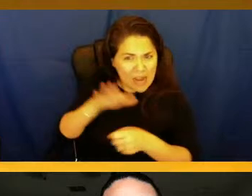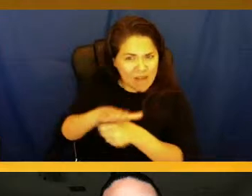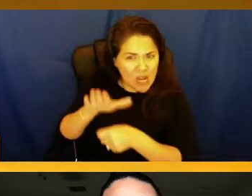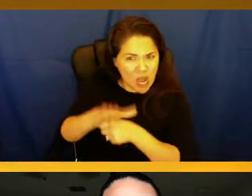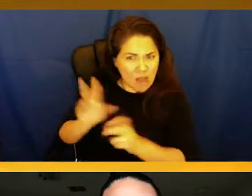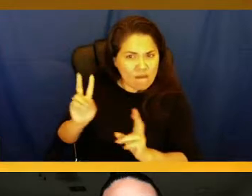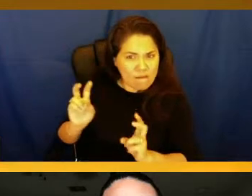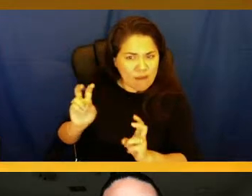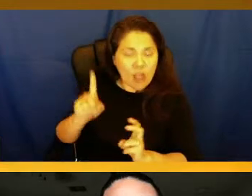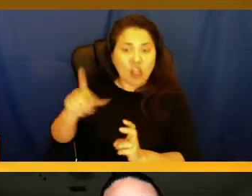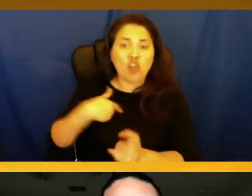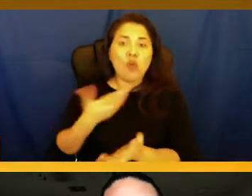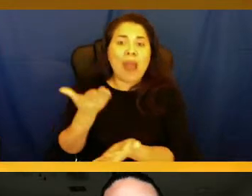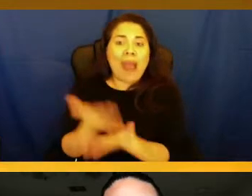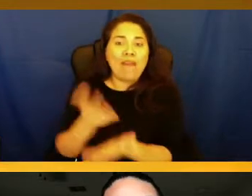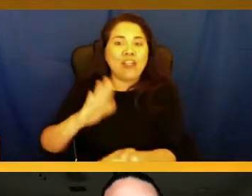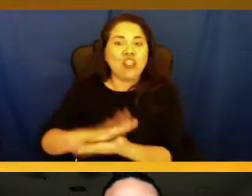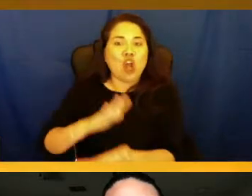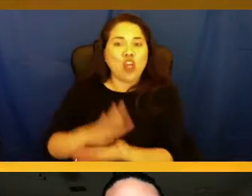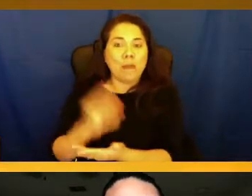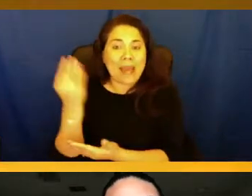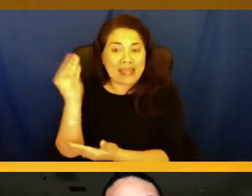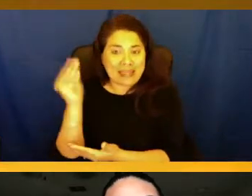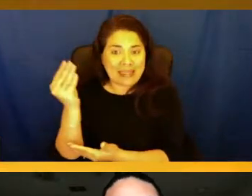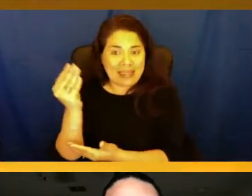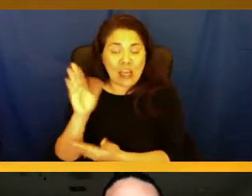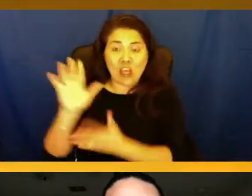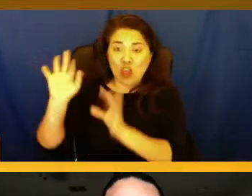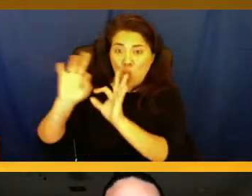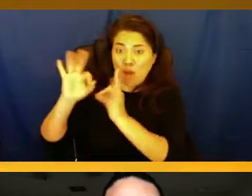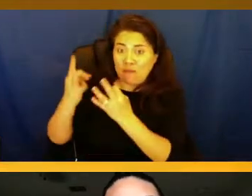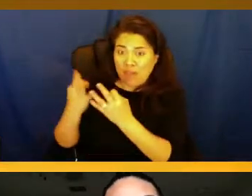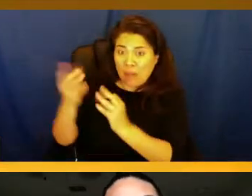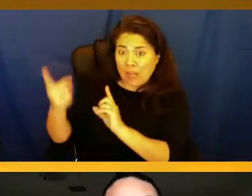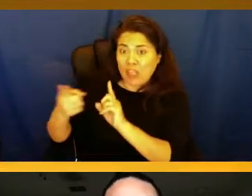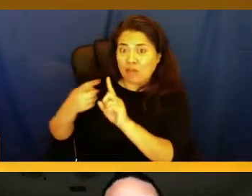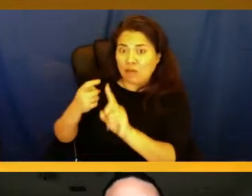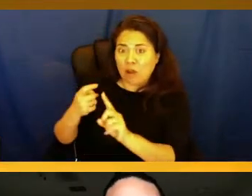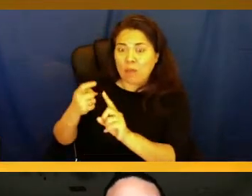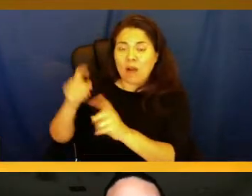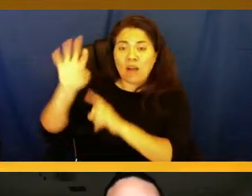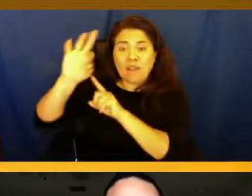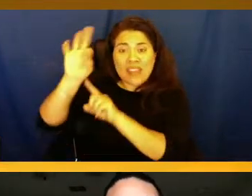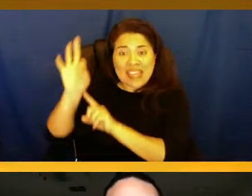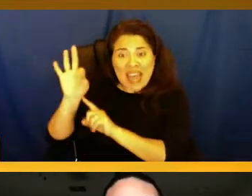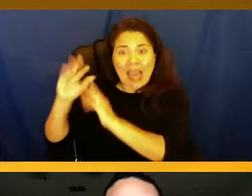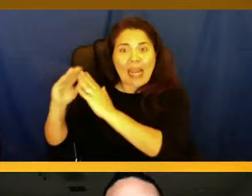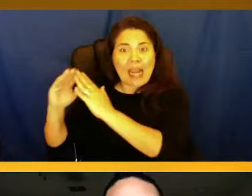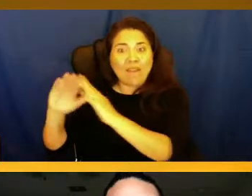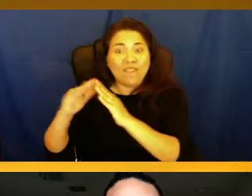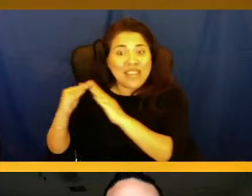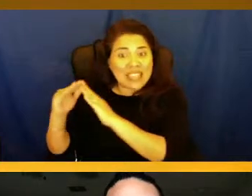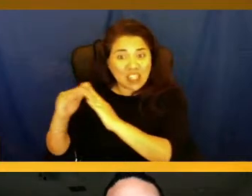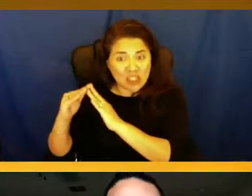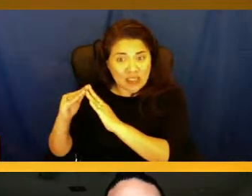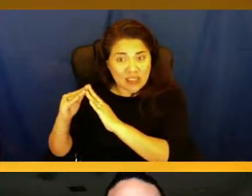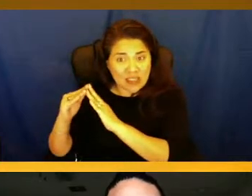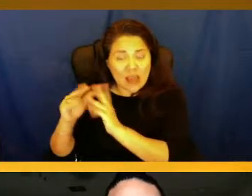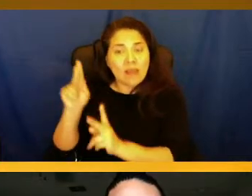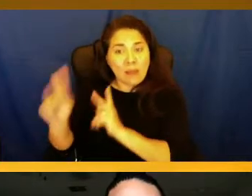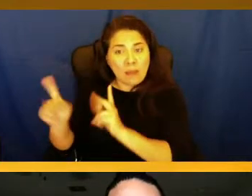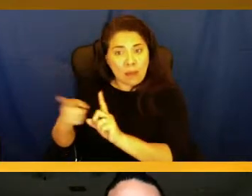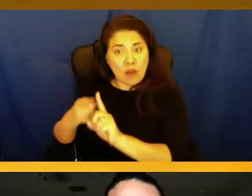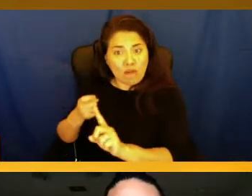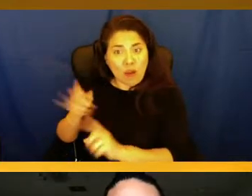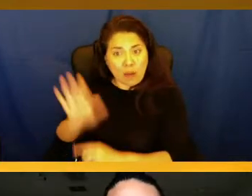have documentation. If your family is from one of the 9 villages that people are from in